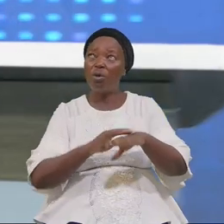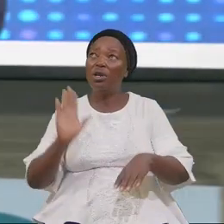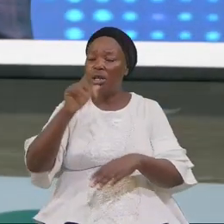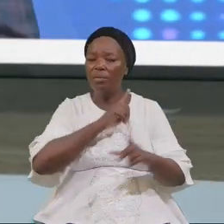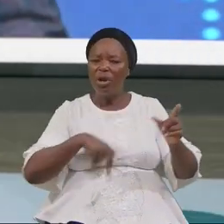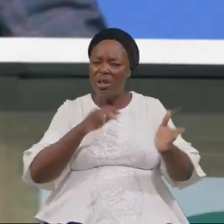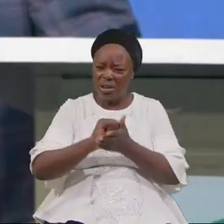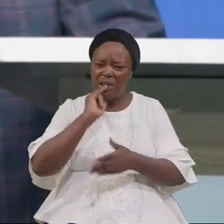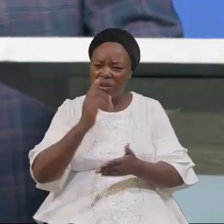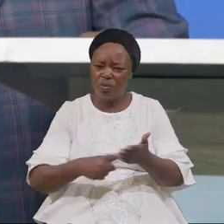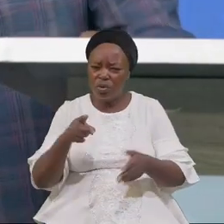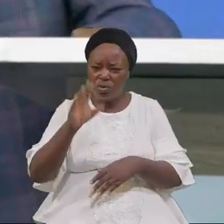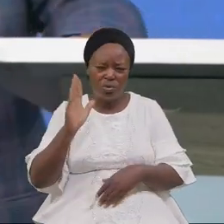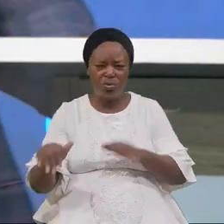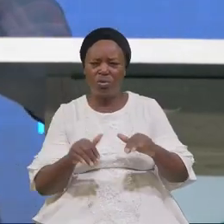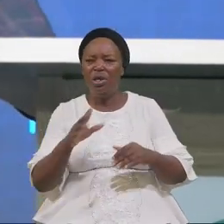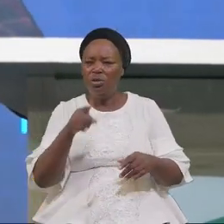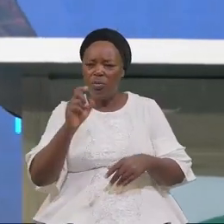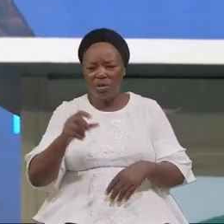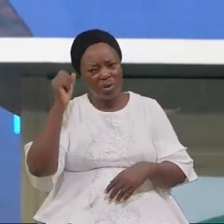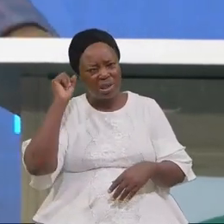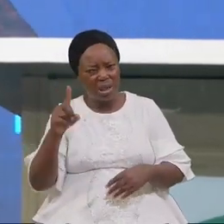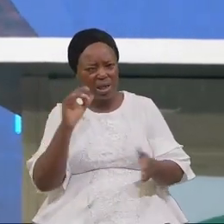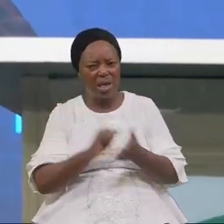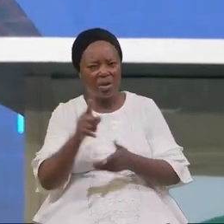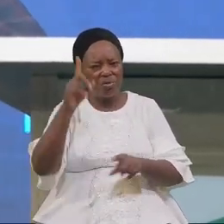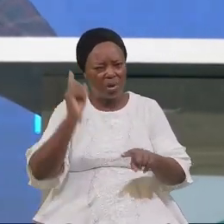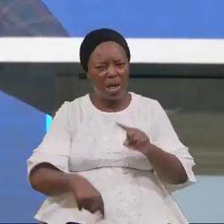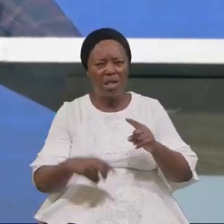should understand that you can't have